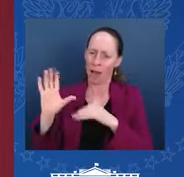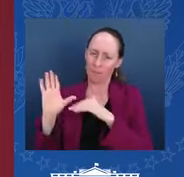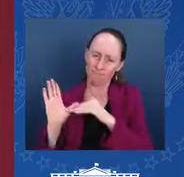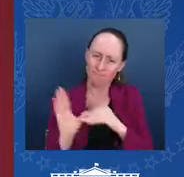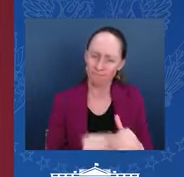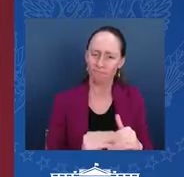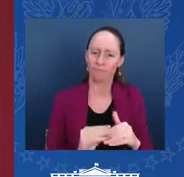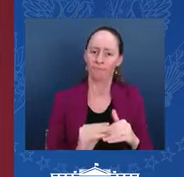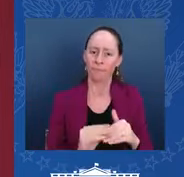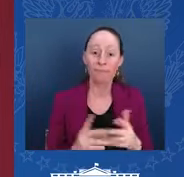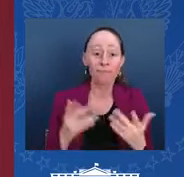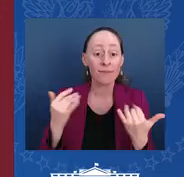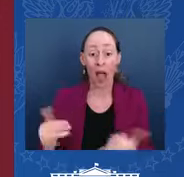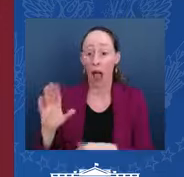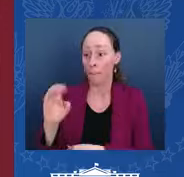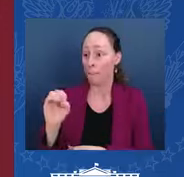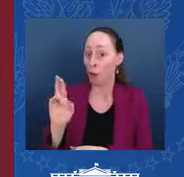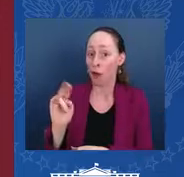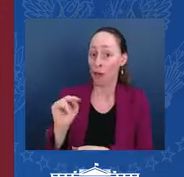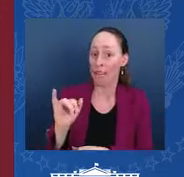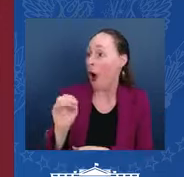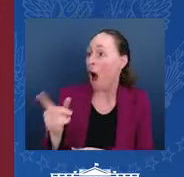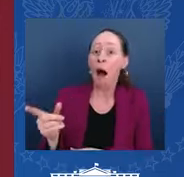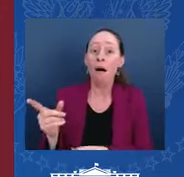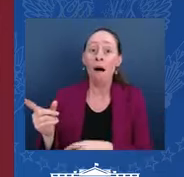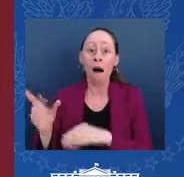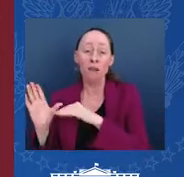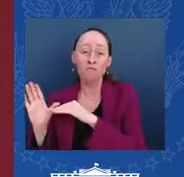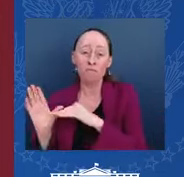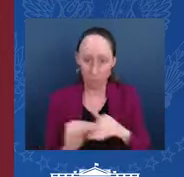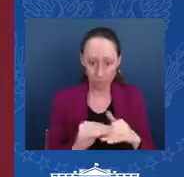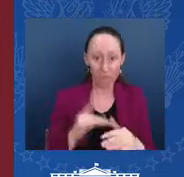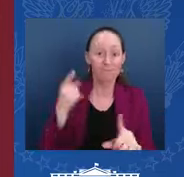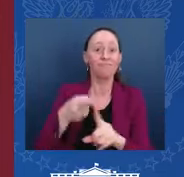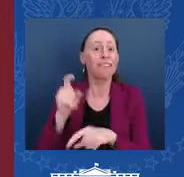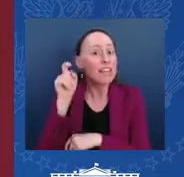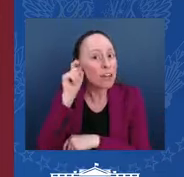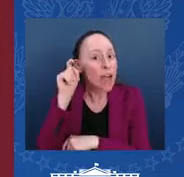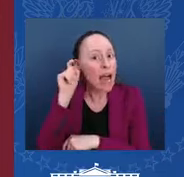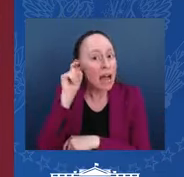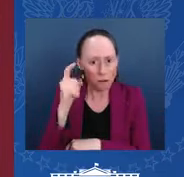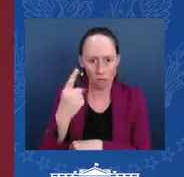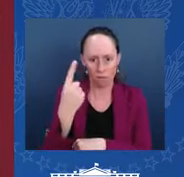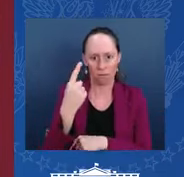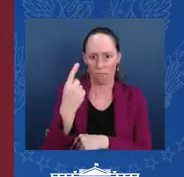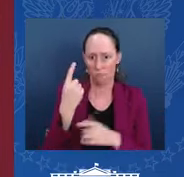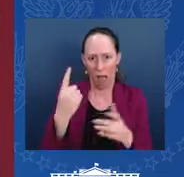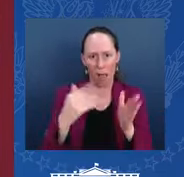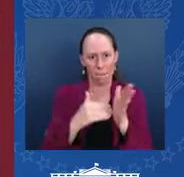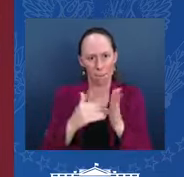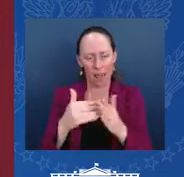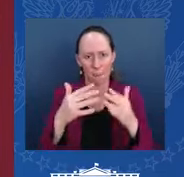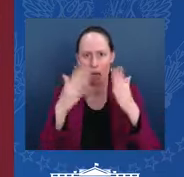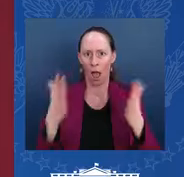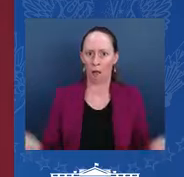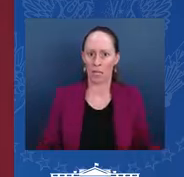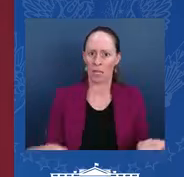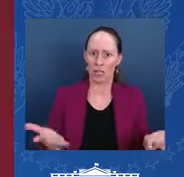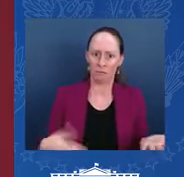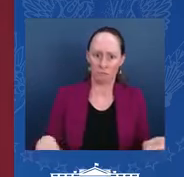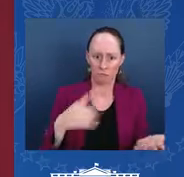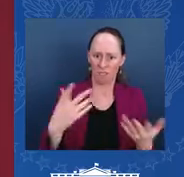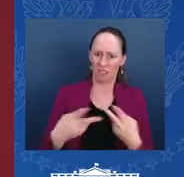of hearing aids for 1 million Americans by as much as $3,000. You see it on